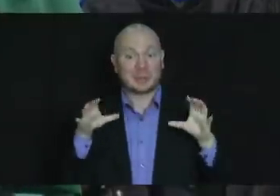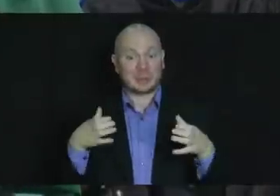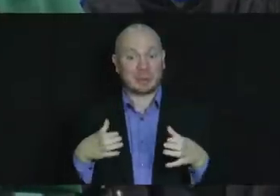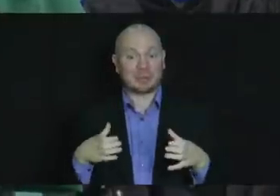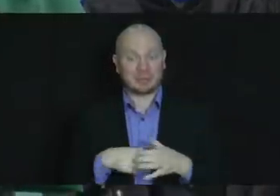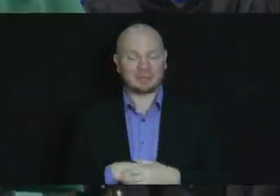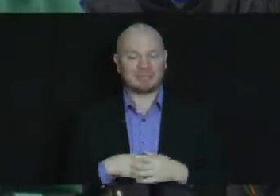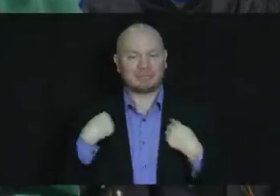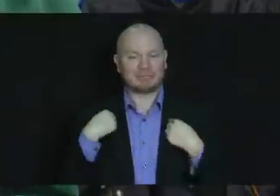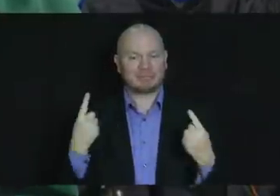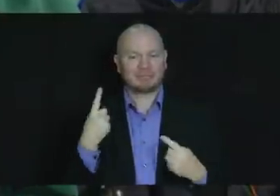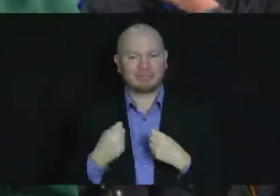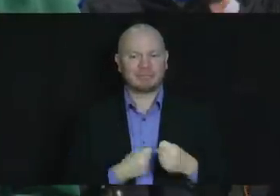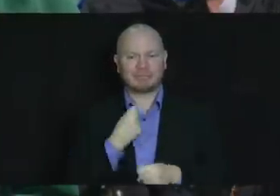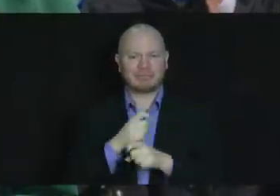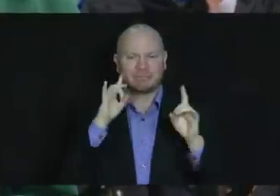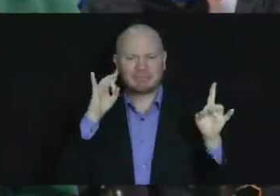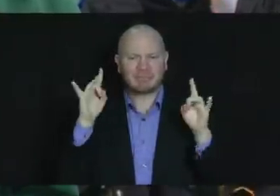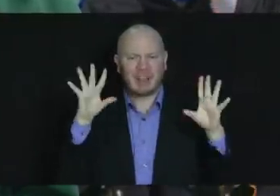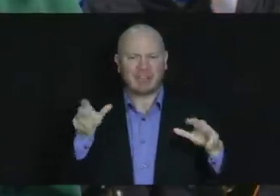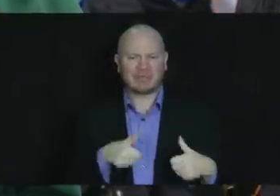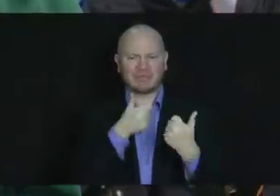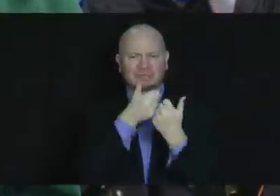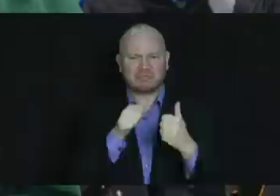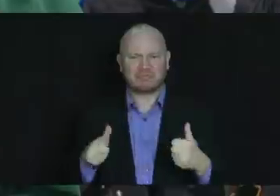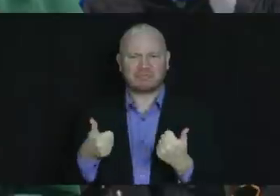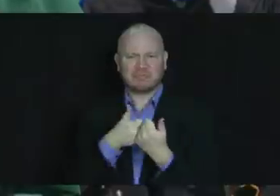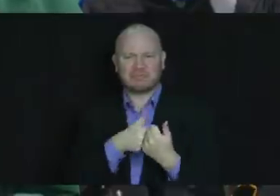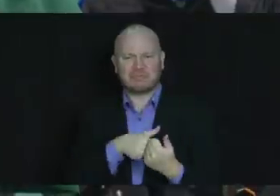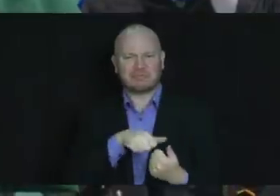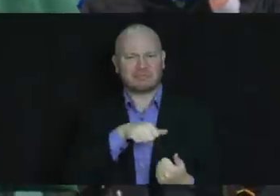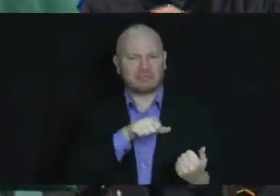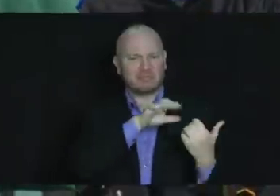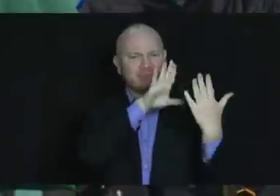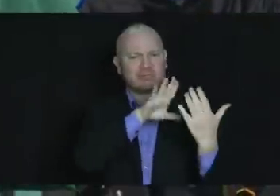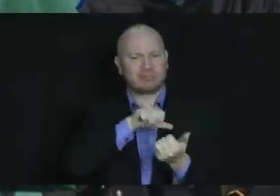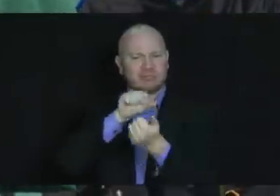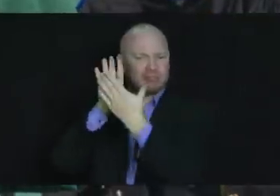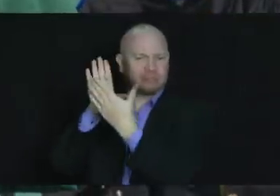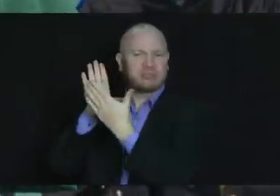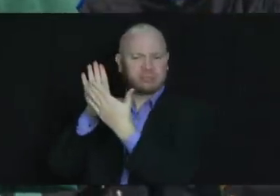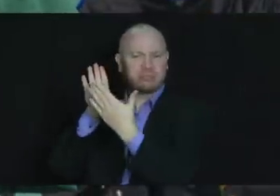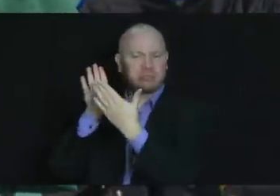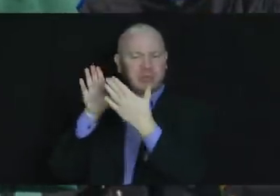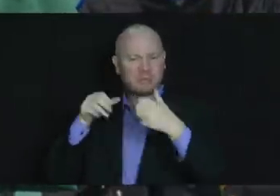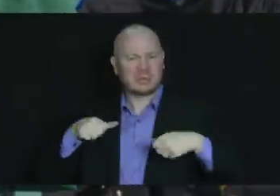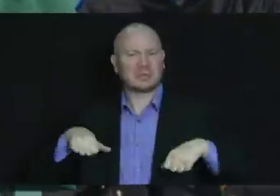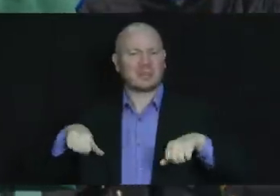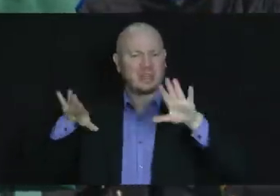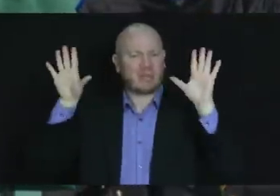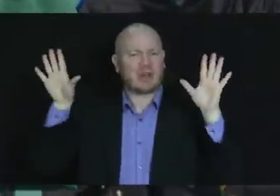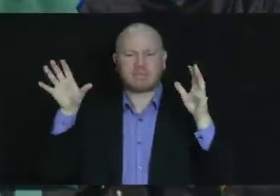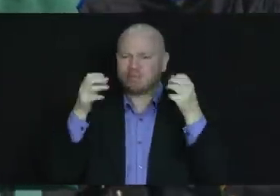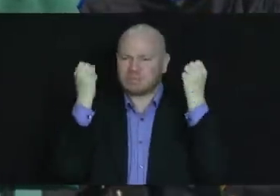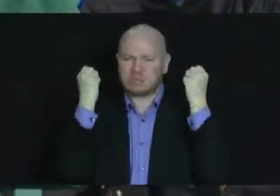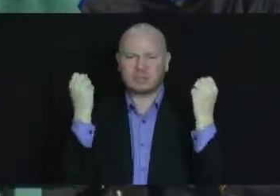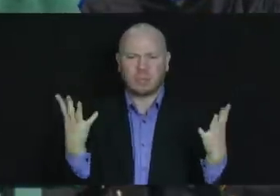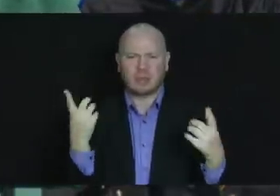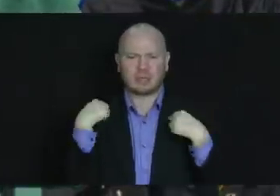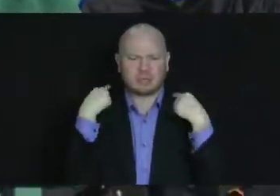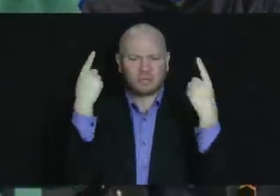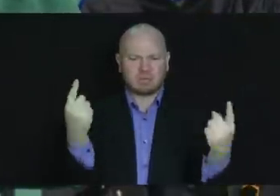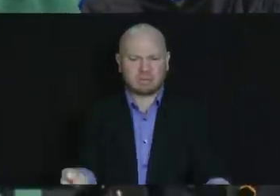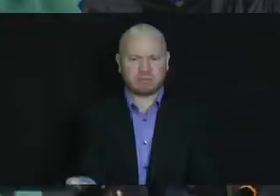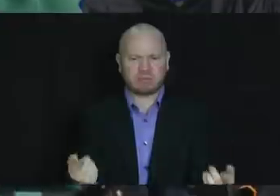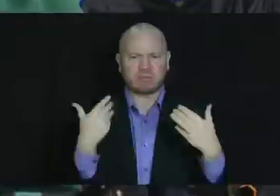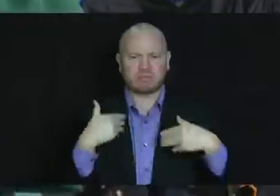year, you have faced challenges you never dreamed of and made sacrifices you never expected, but